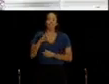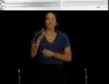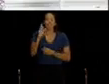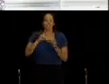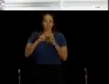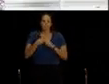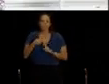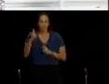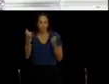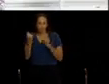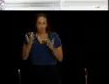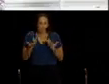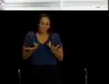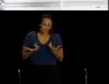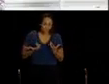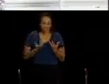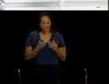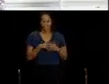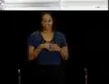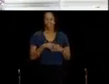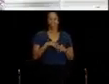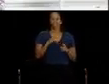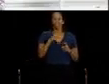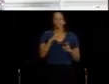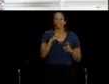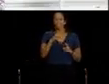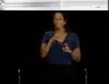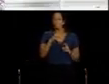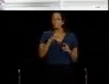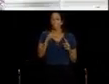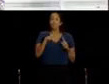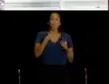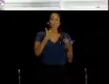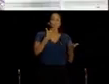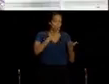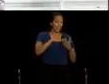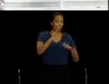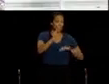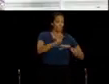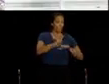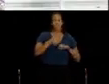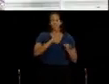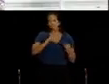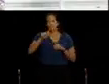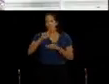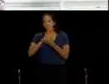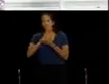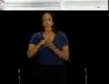for her funeral. When I had bad days, when I came back to school, they were there for